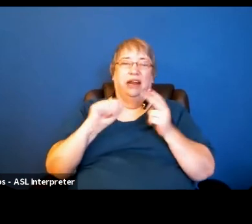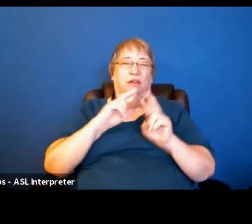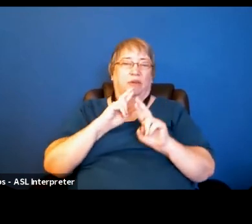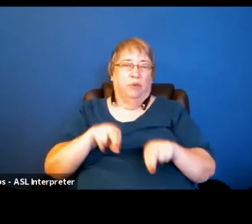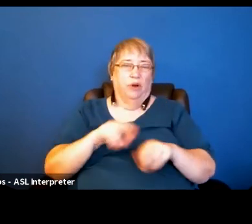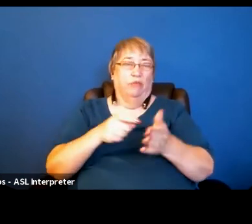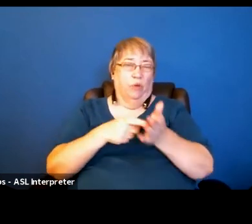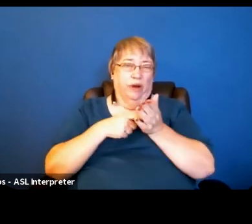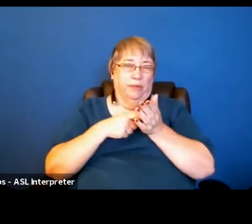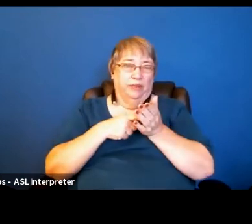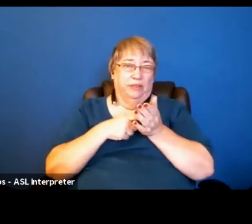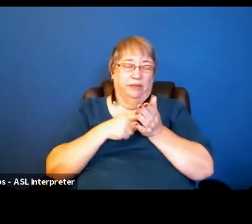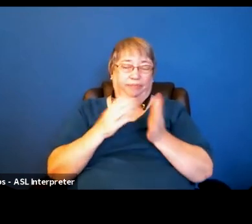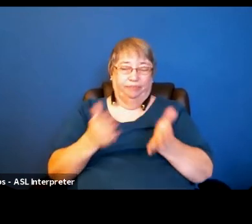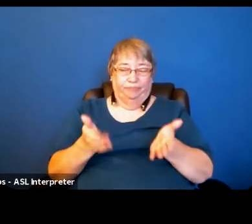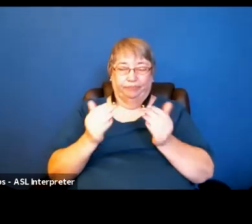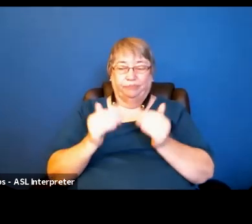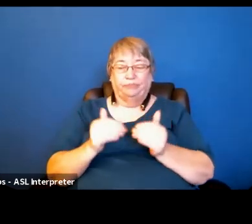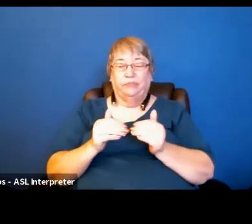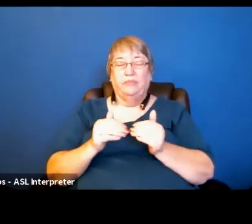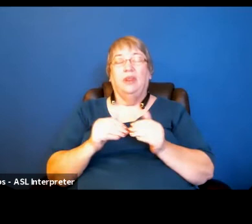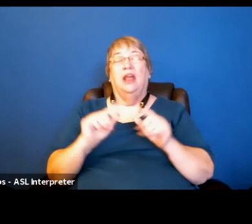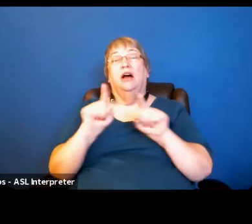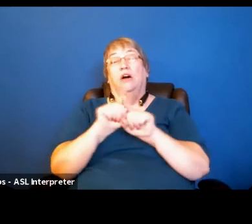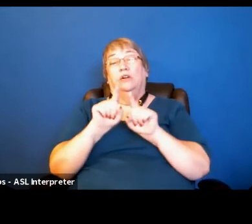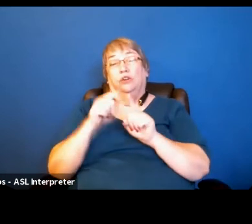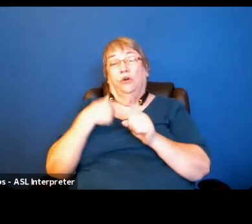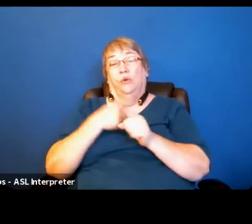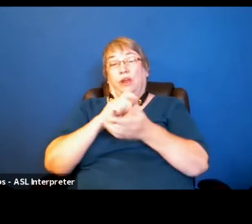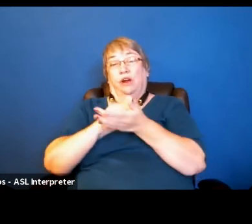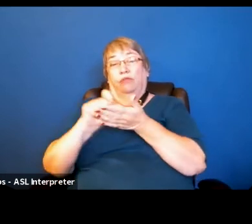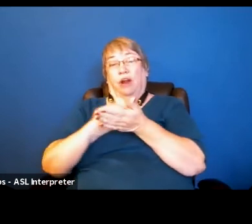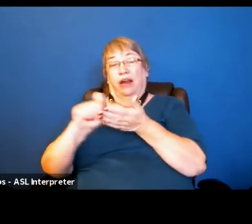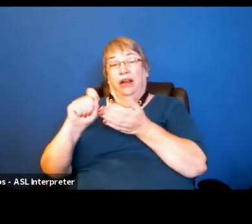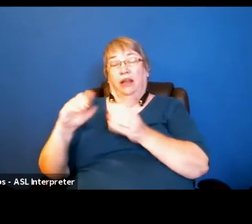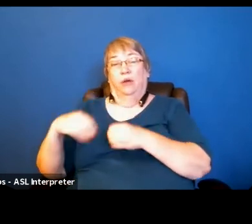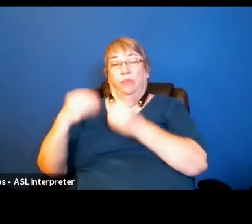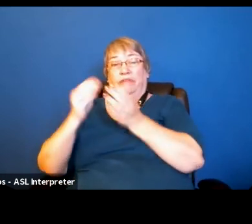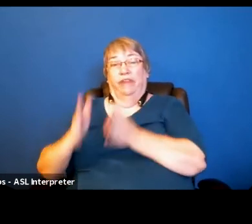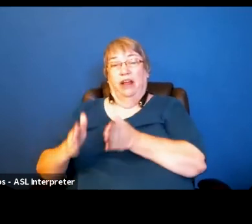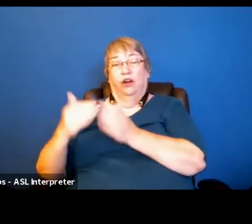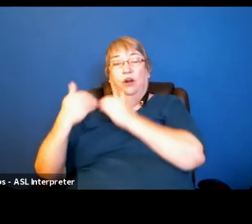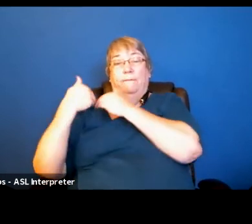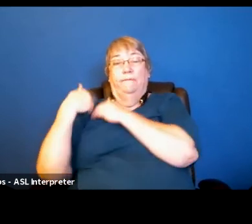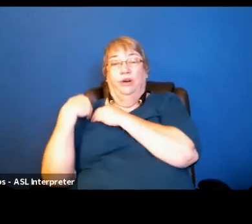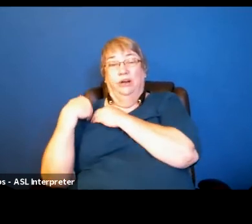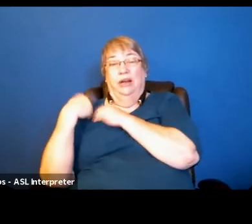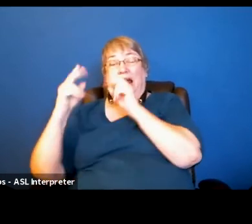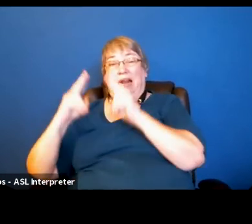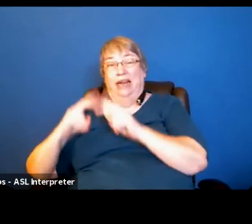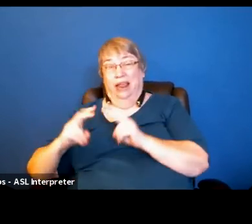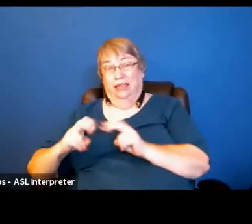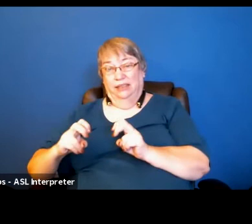then beyond that, we're actually in the process of writing a provider burden analysis so that we